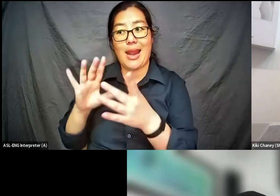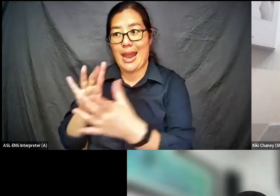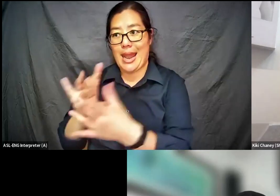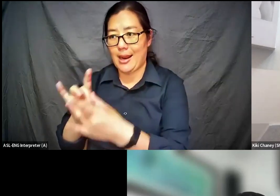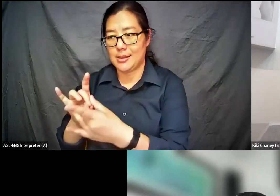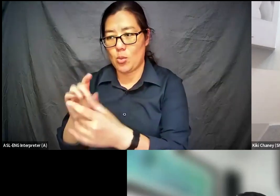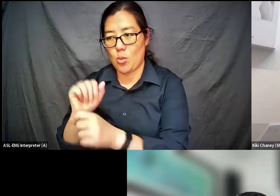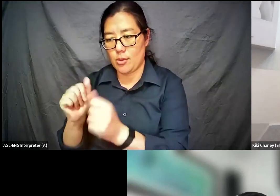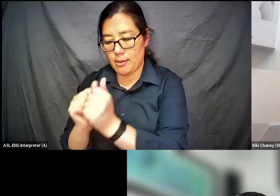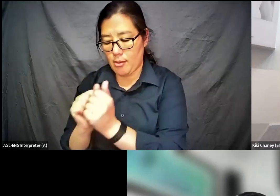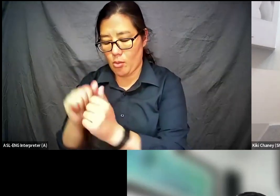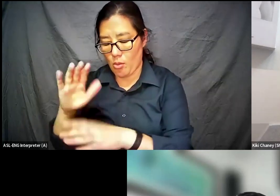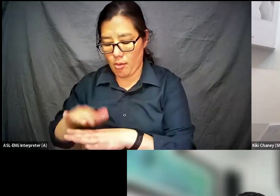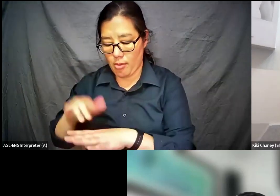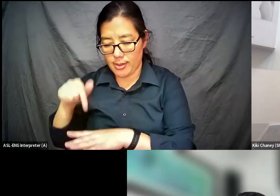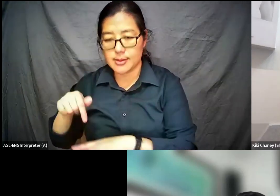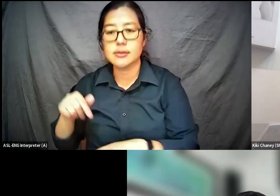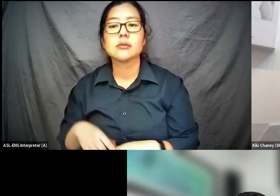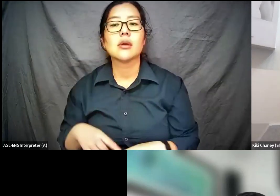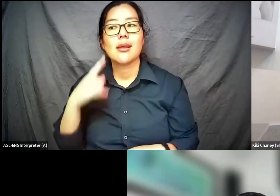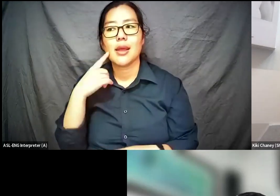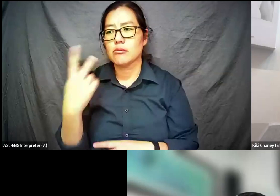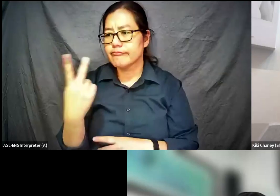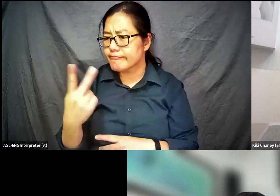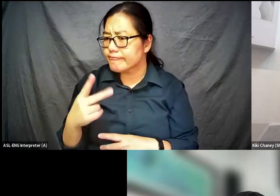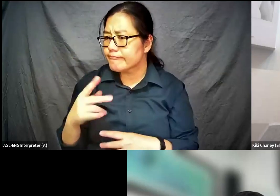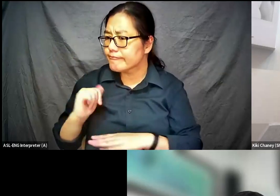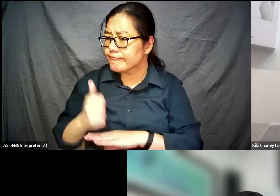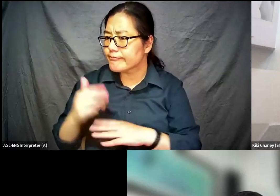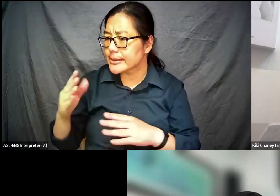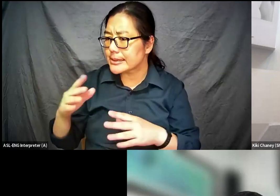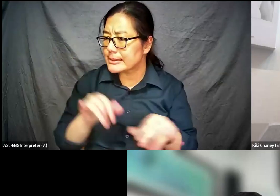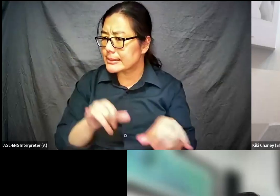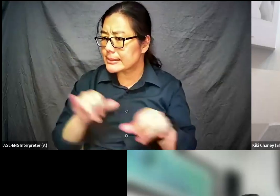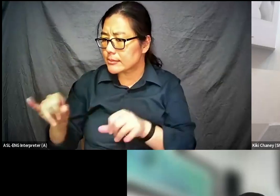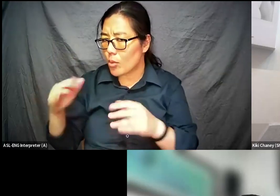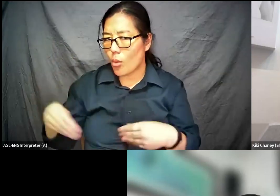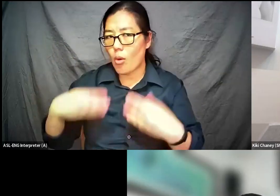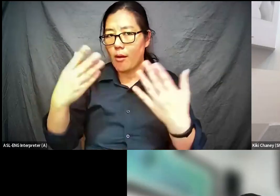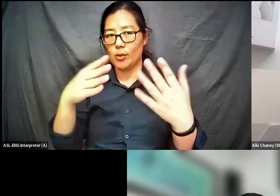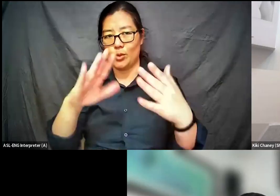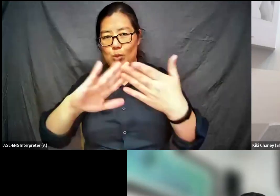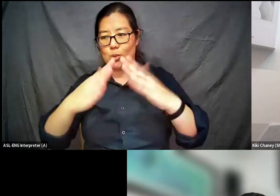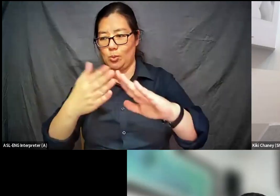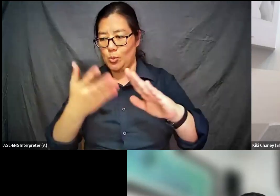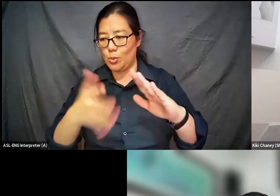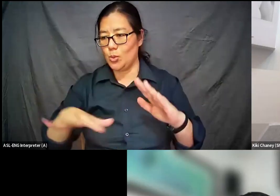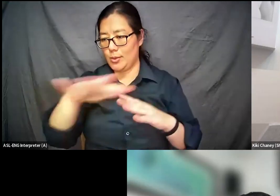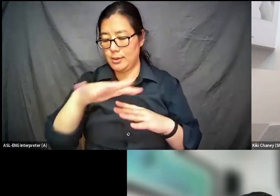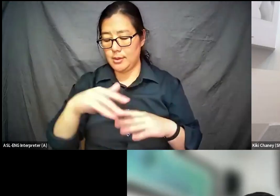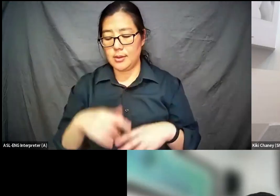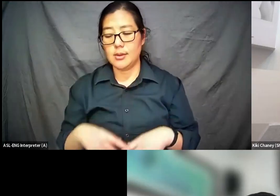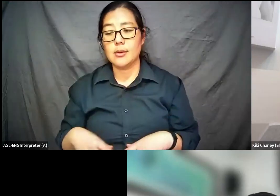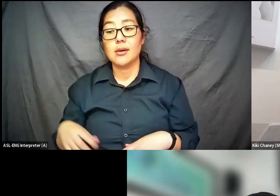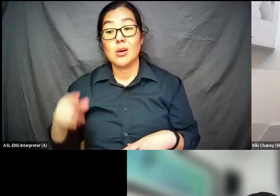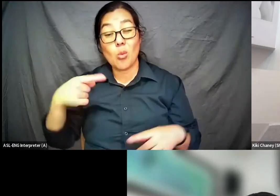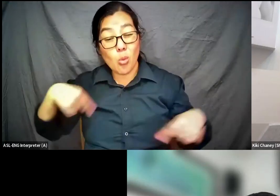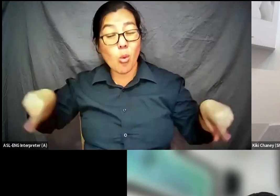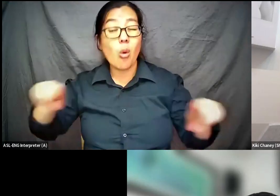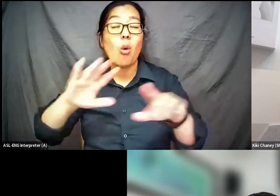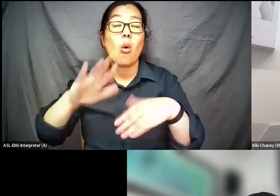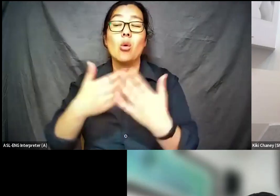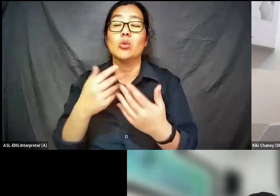along, so I had 6 interviews. As I was going along, I felt a lot freer and was able to